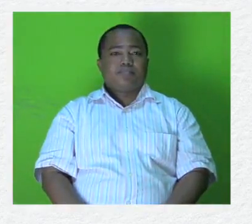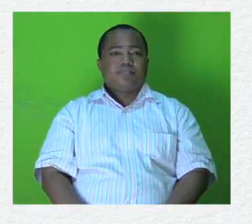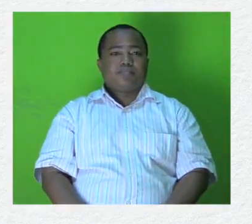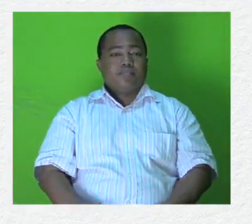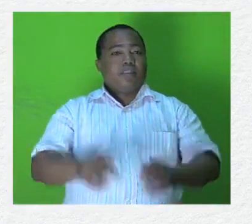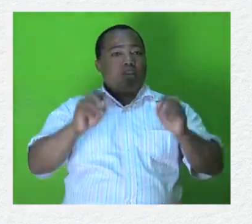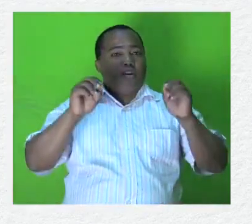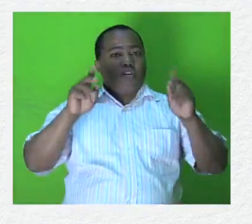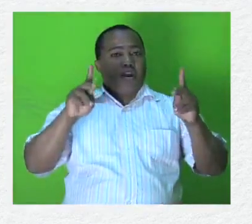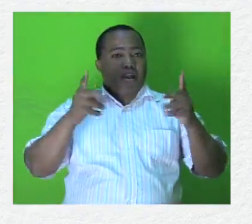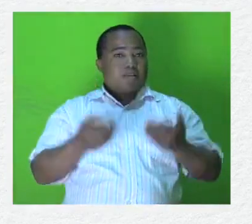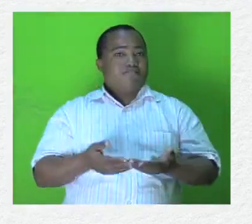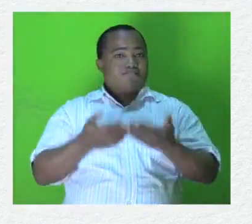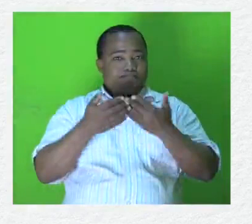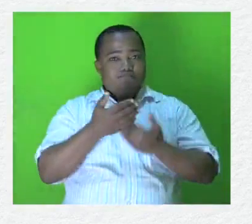The hammer.